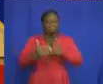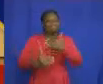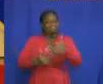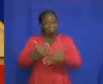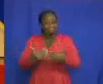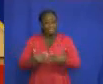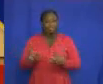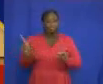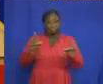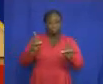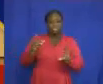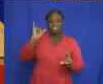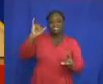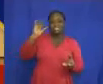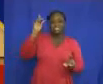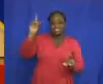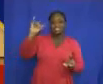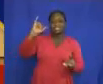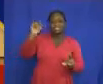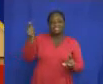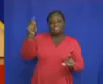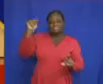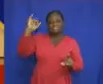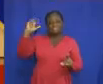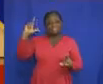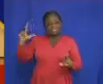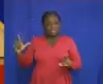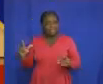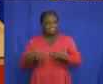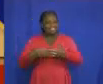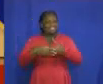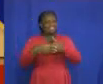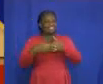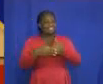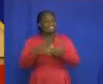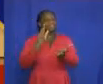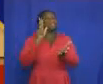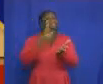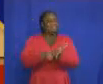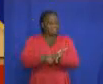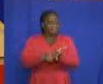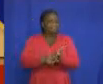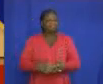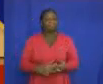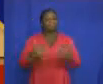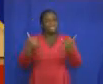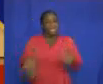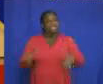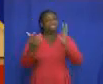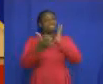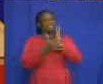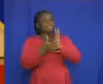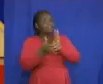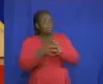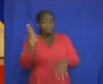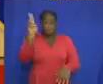digitizing PCR test results to ensure ease of verification. The technology platform being used